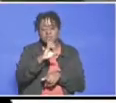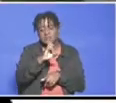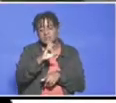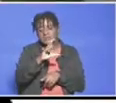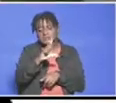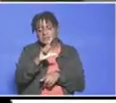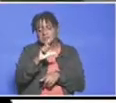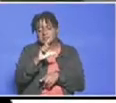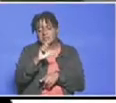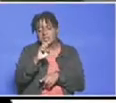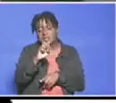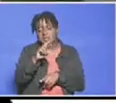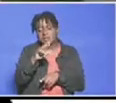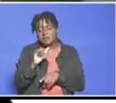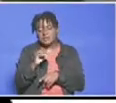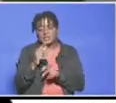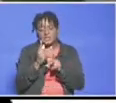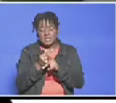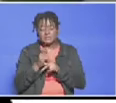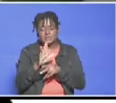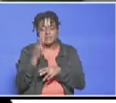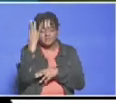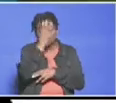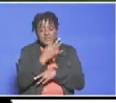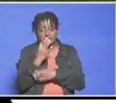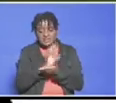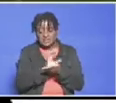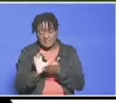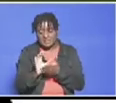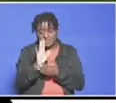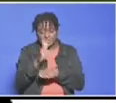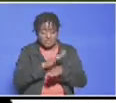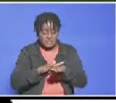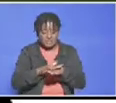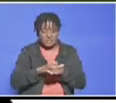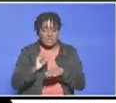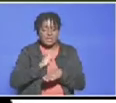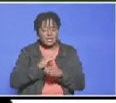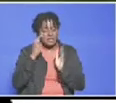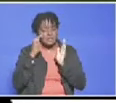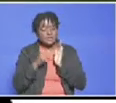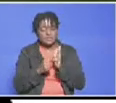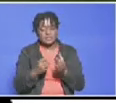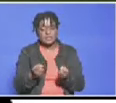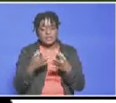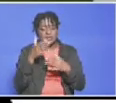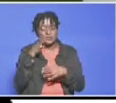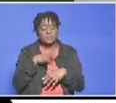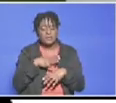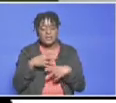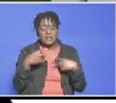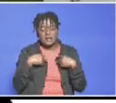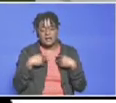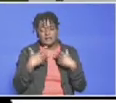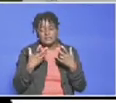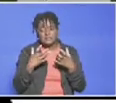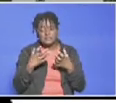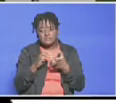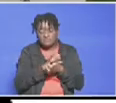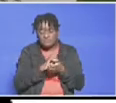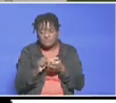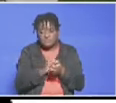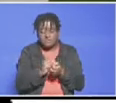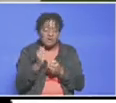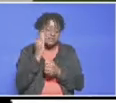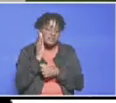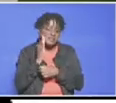This here helps keep your face nice and clean, your skin, because I notice like a lot of women, they have this kind of gritty face, and